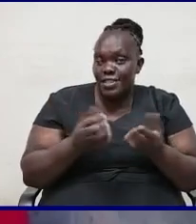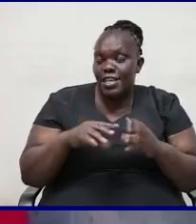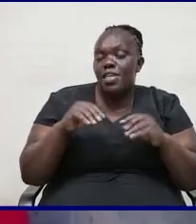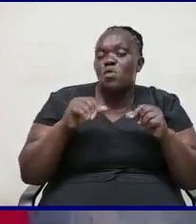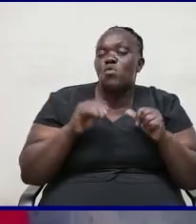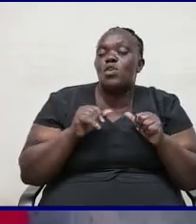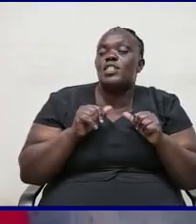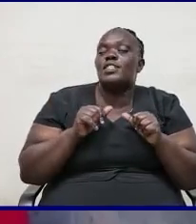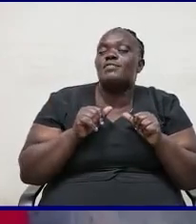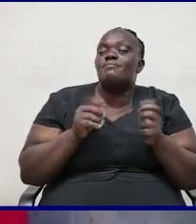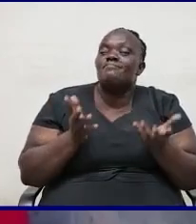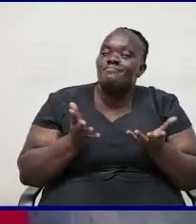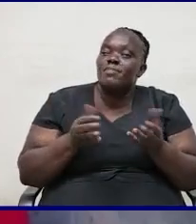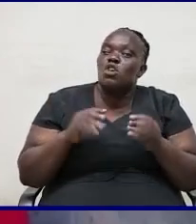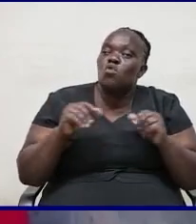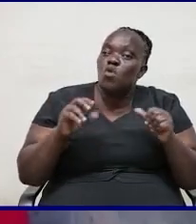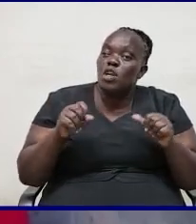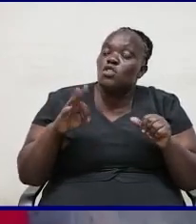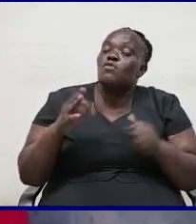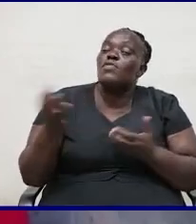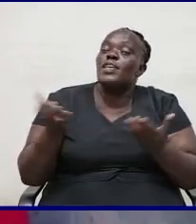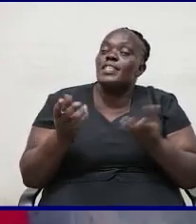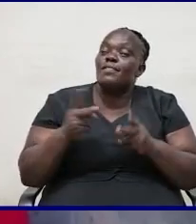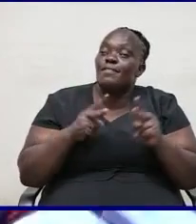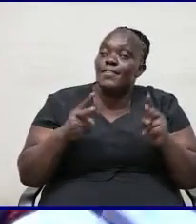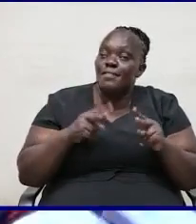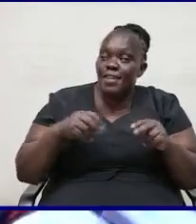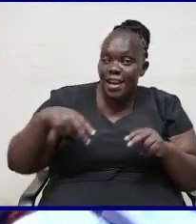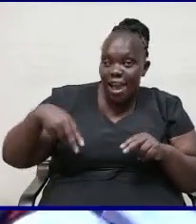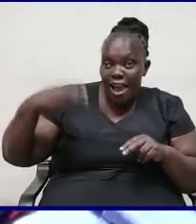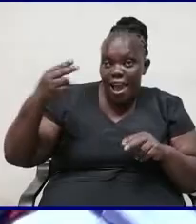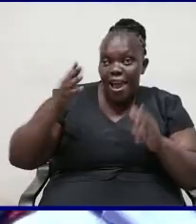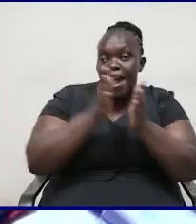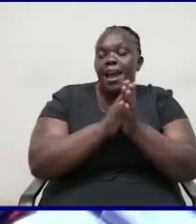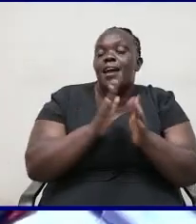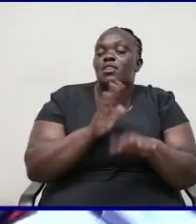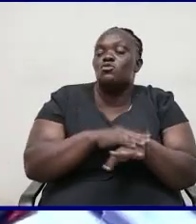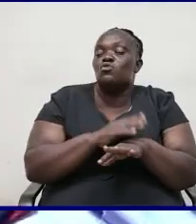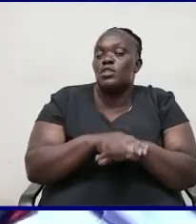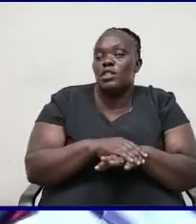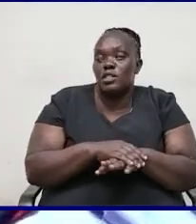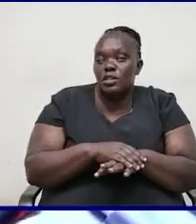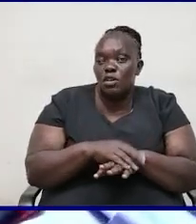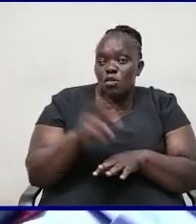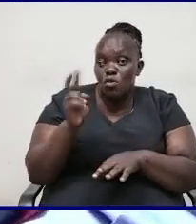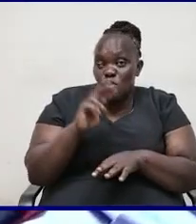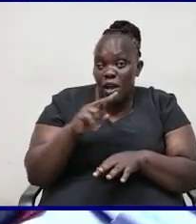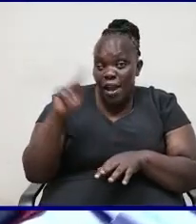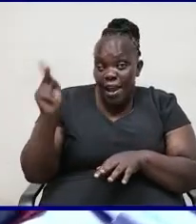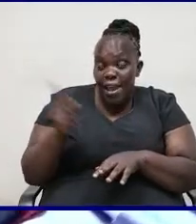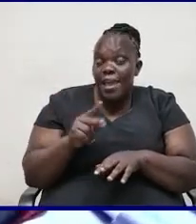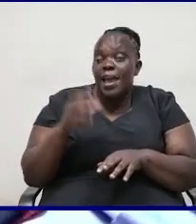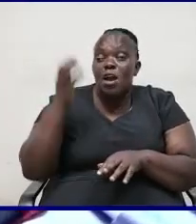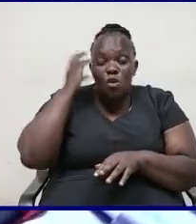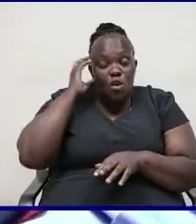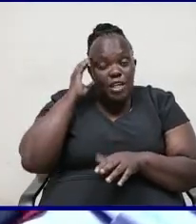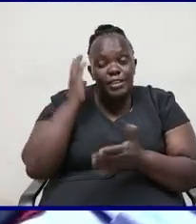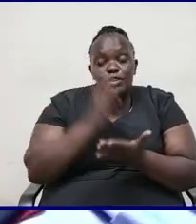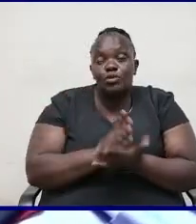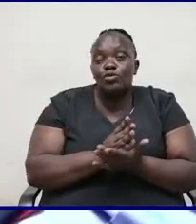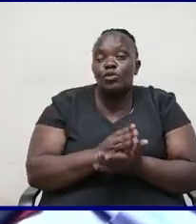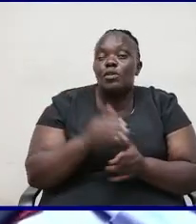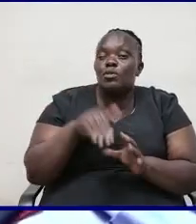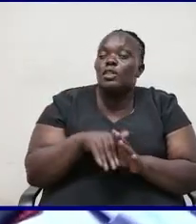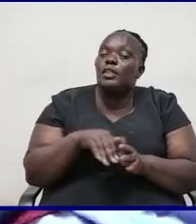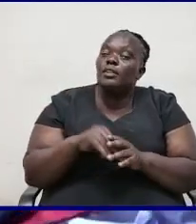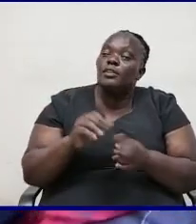the quality of the service very high and excellent. Looking at Kenya Utalii College, we have actually